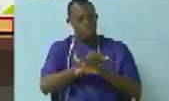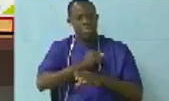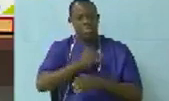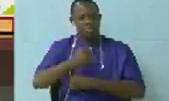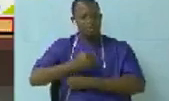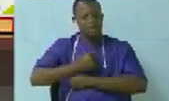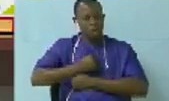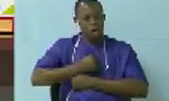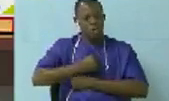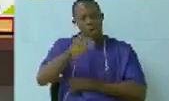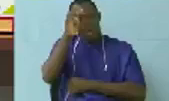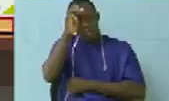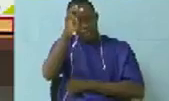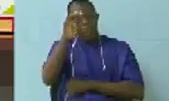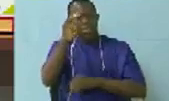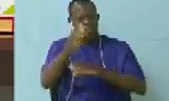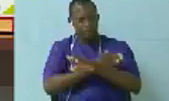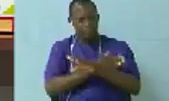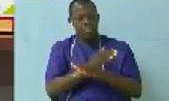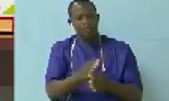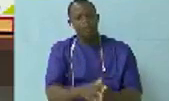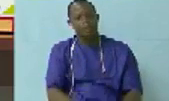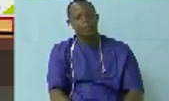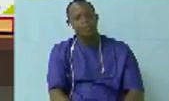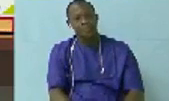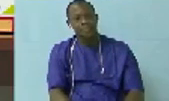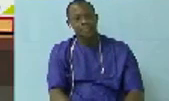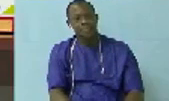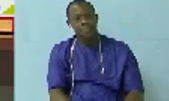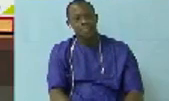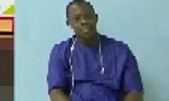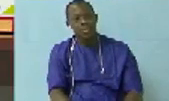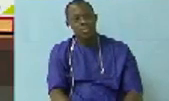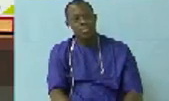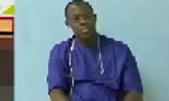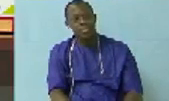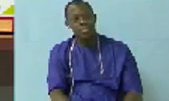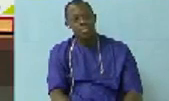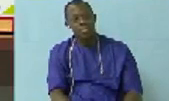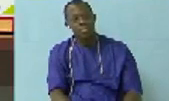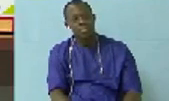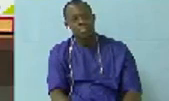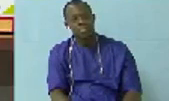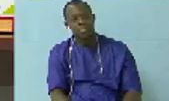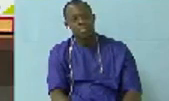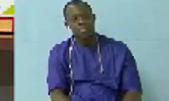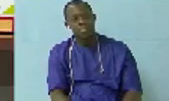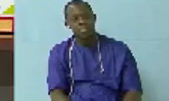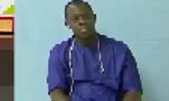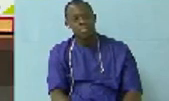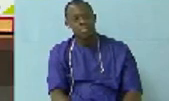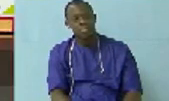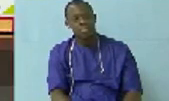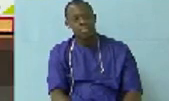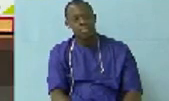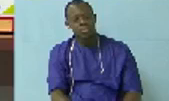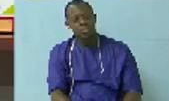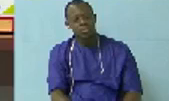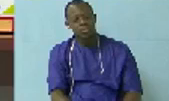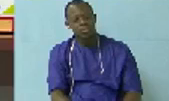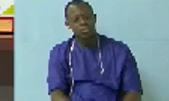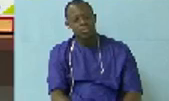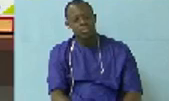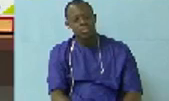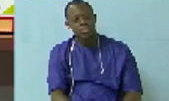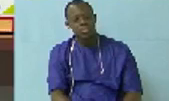gantel bulle ko Babukar Jata ya jubenye Babukar Jata wato la nimero juma ke mun fa menna me yaran ko ayata yo register tela